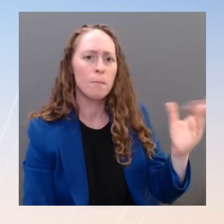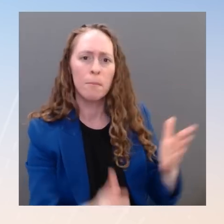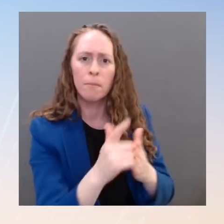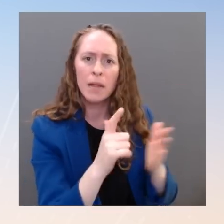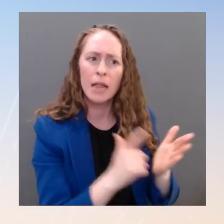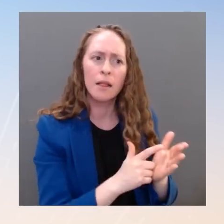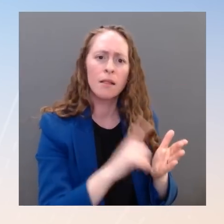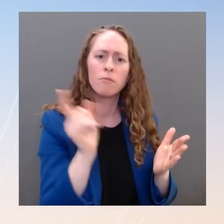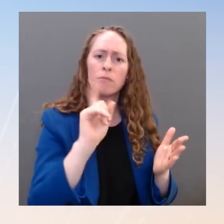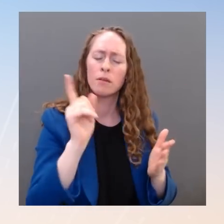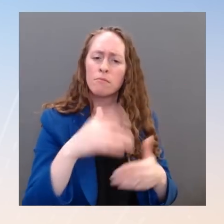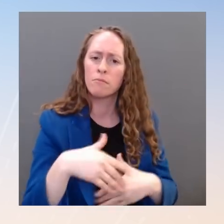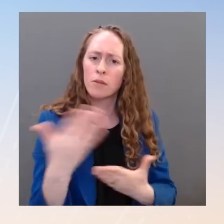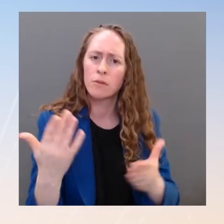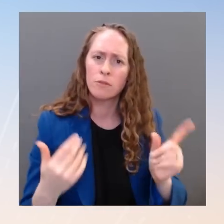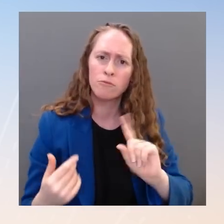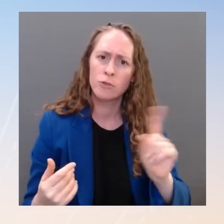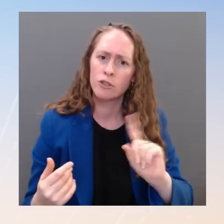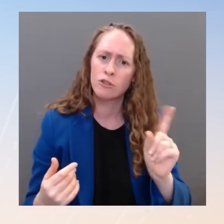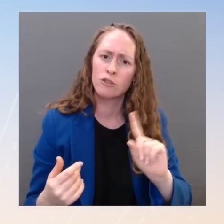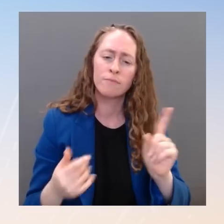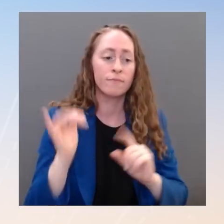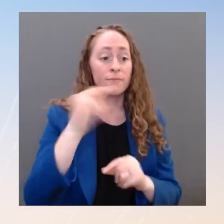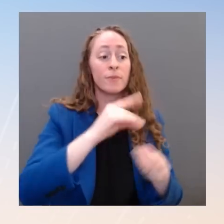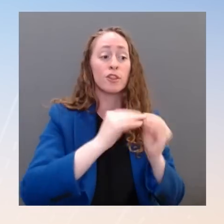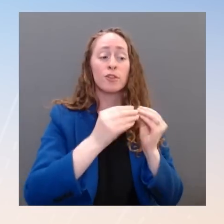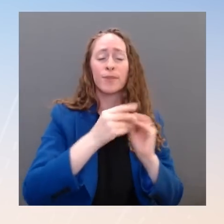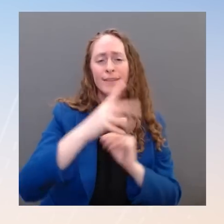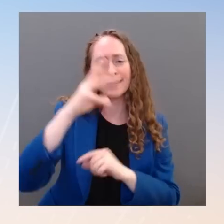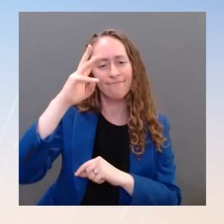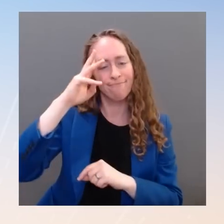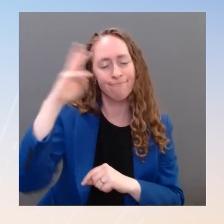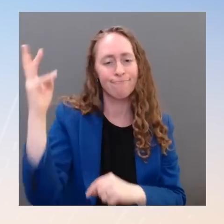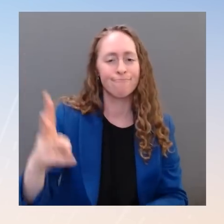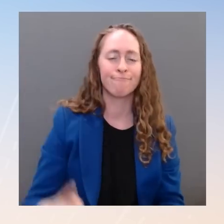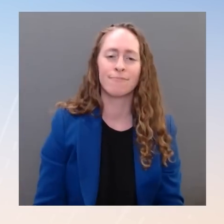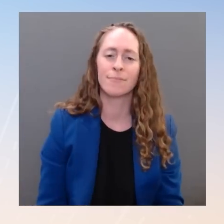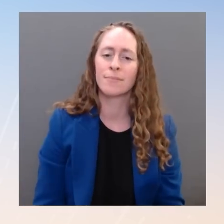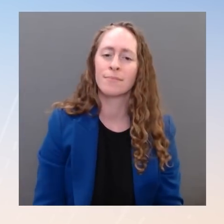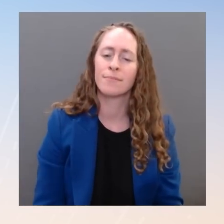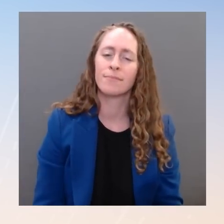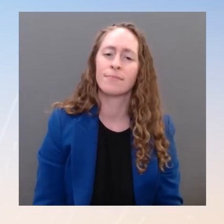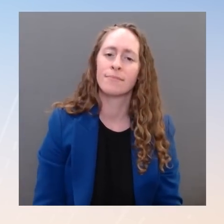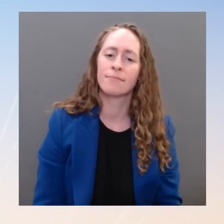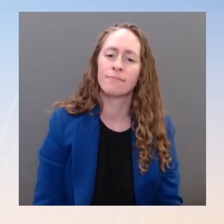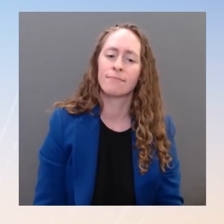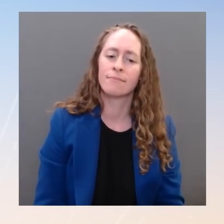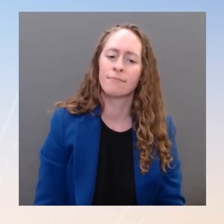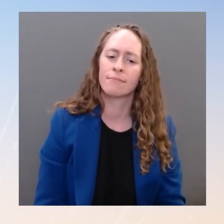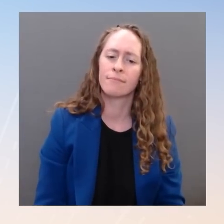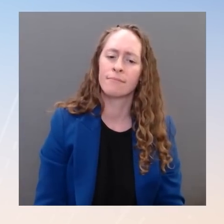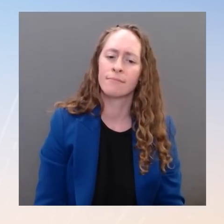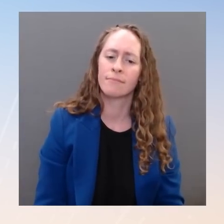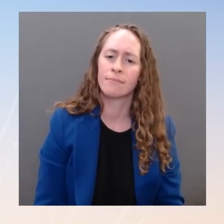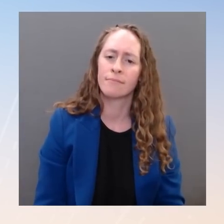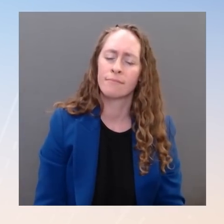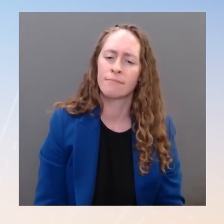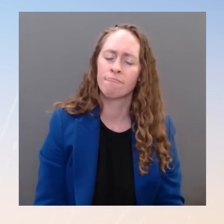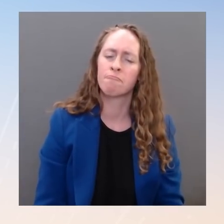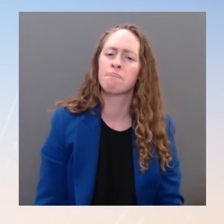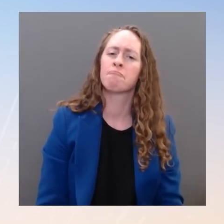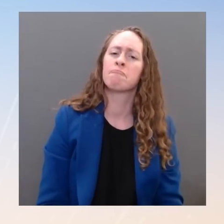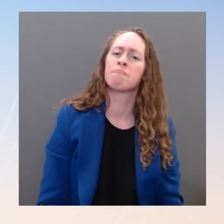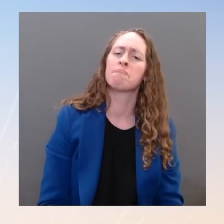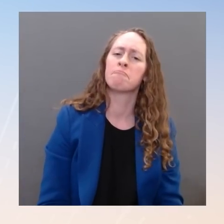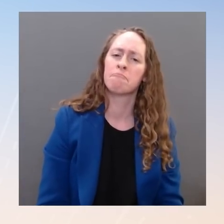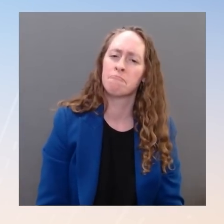reality at this moment. Broadly speaking, is there any concern that, you know, given this narrative that it could have an inflationary impact, it's coming